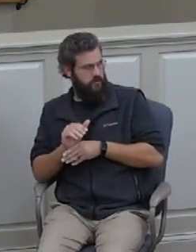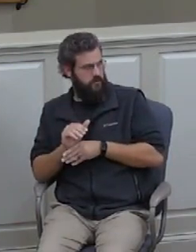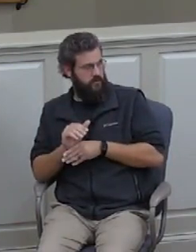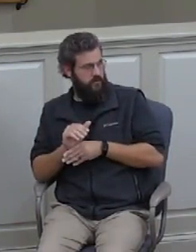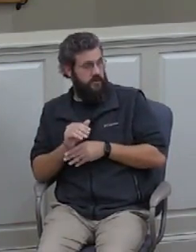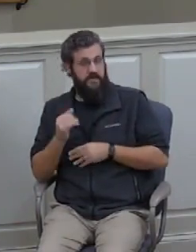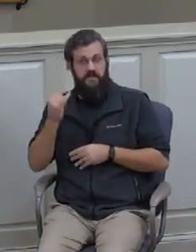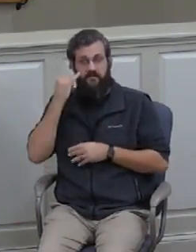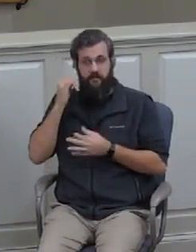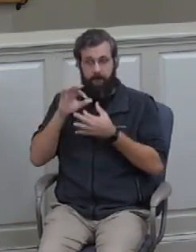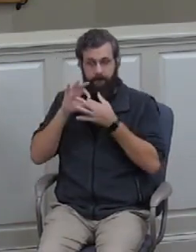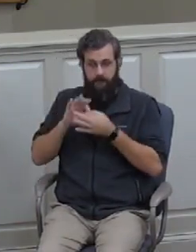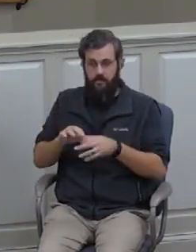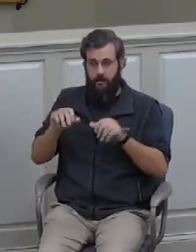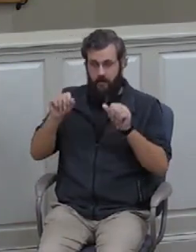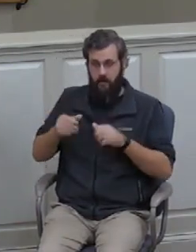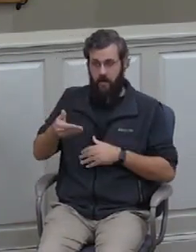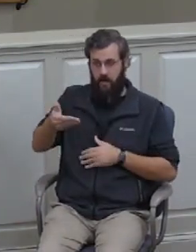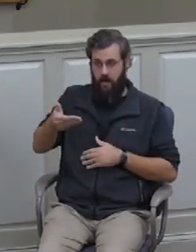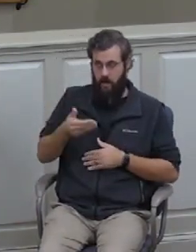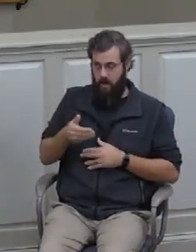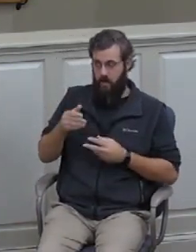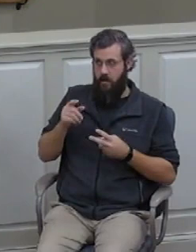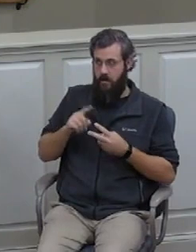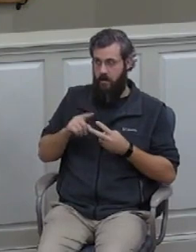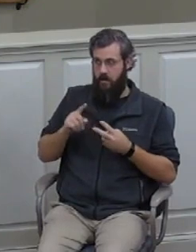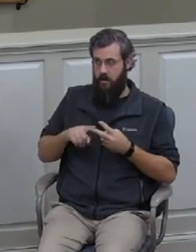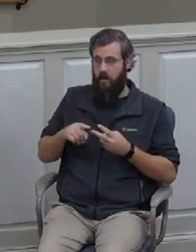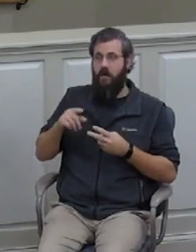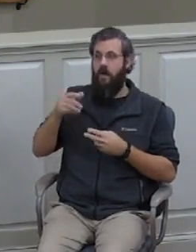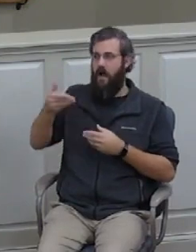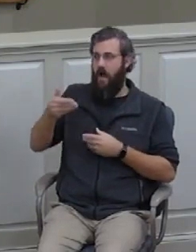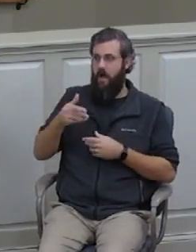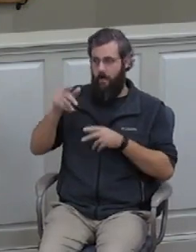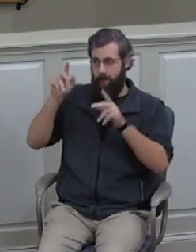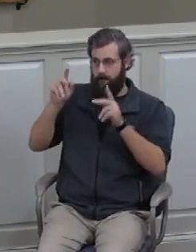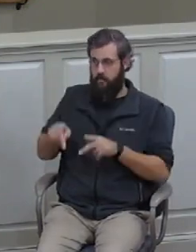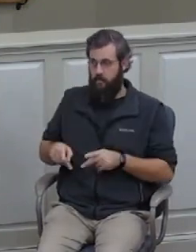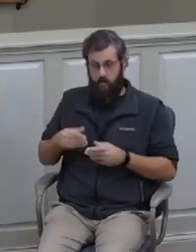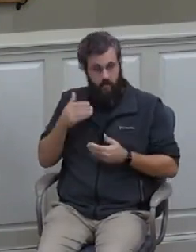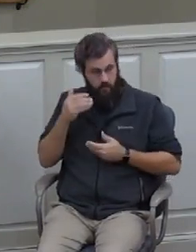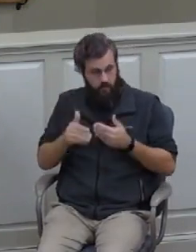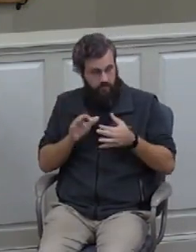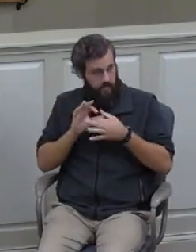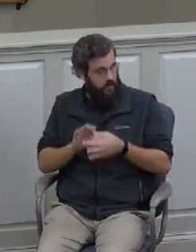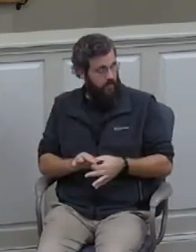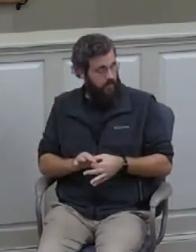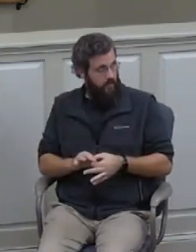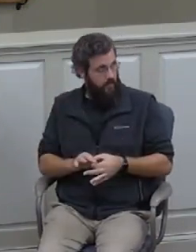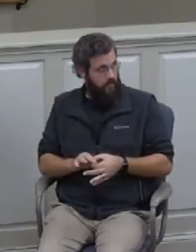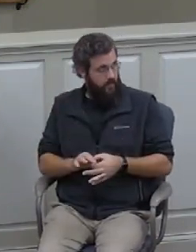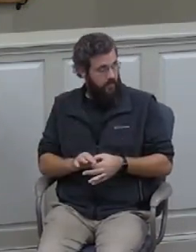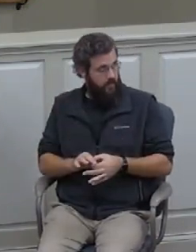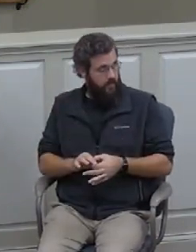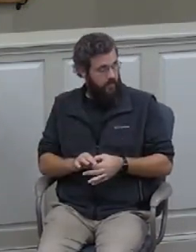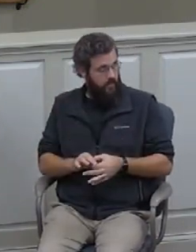Only if it pertains to the potential hiring of an individual. Or the process thereof?